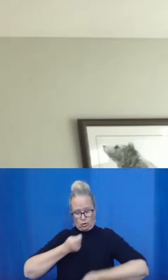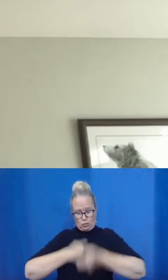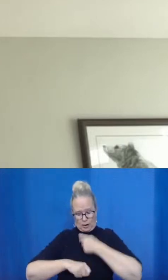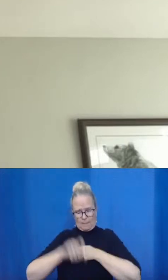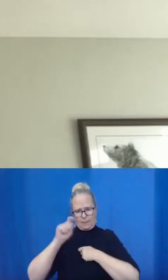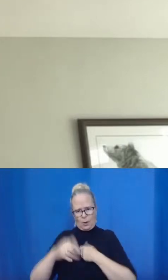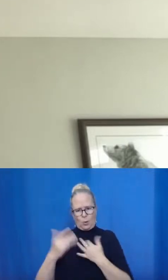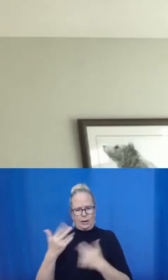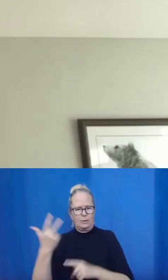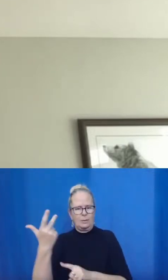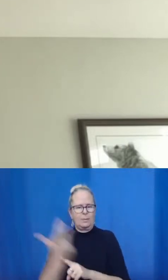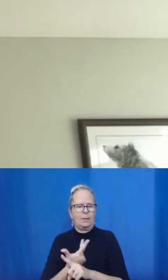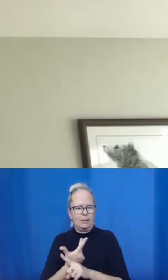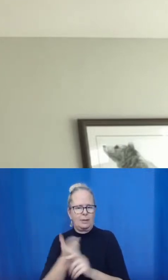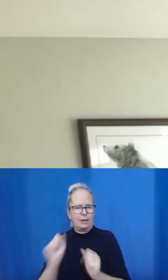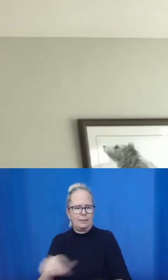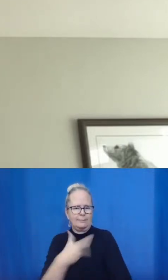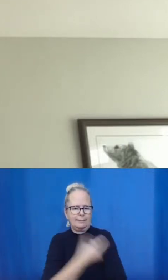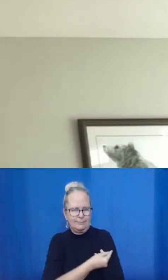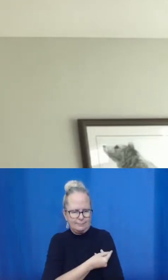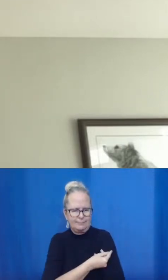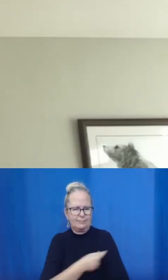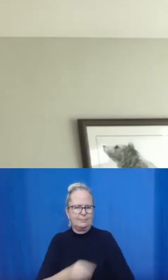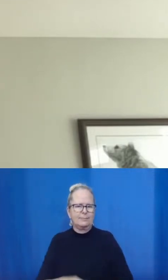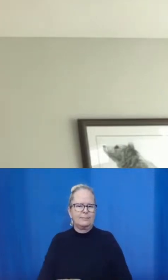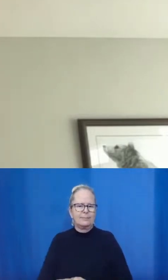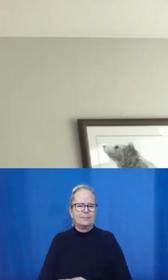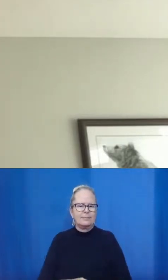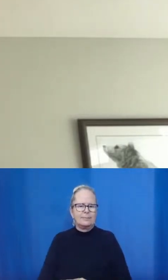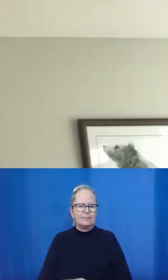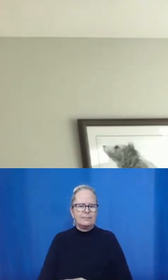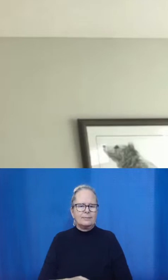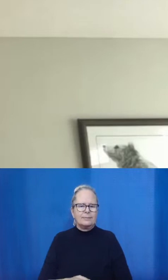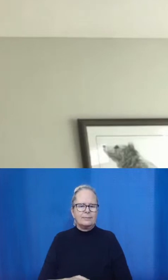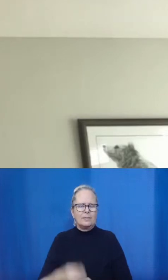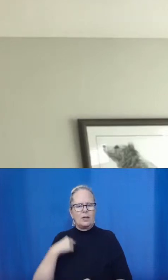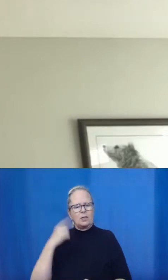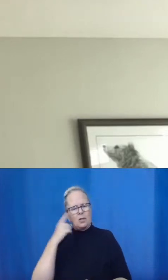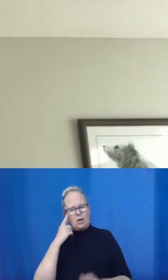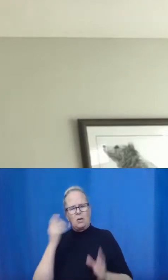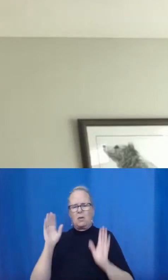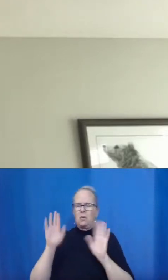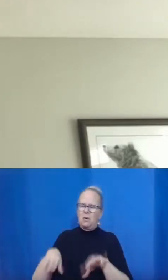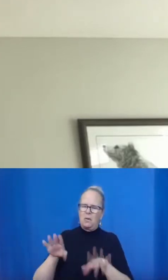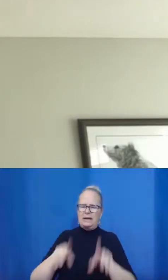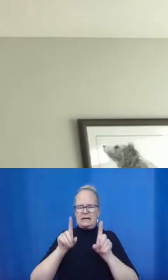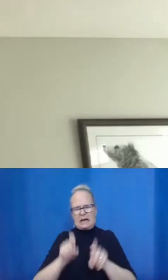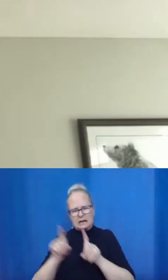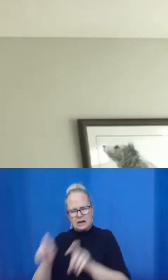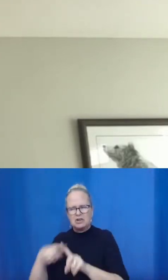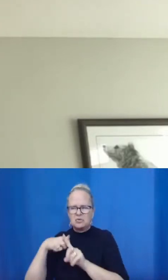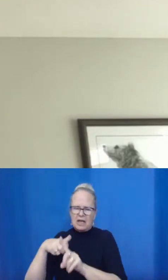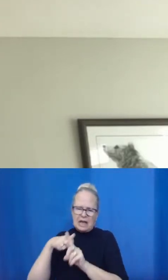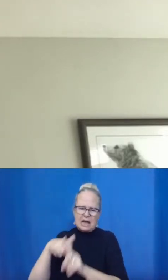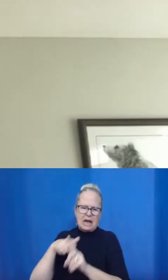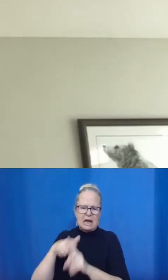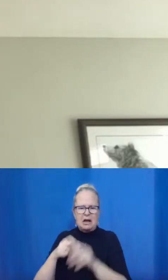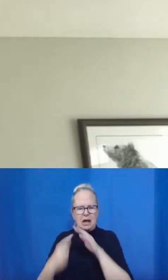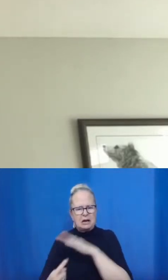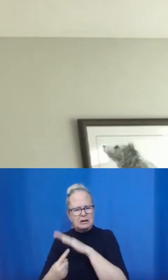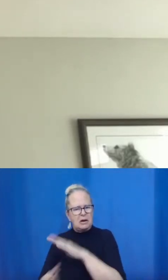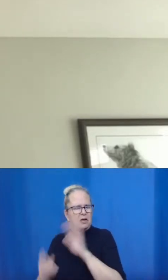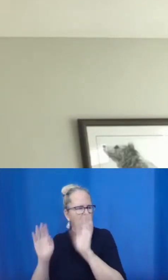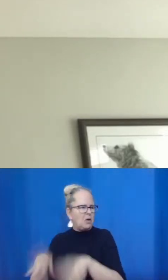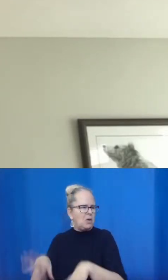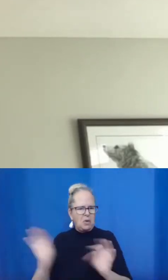that people are upset with their rights being infringed upon by having to wear masks or get vaccinated or limit interactions and things. But, I